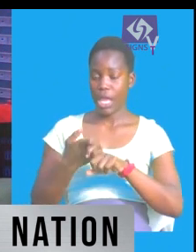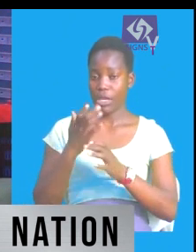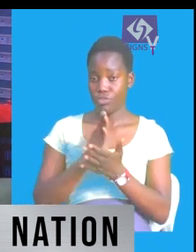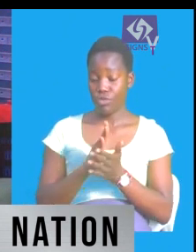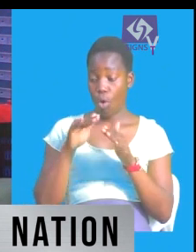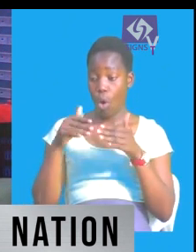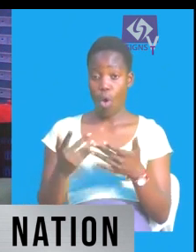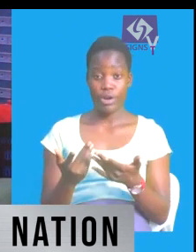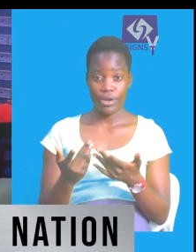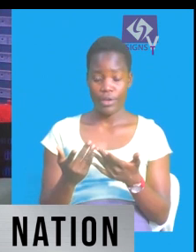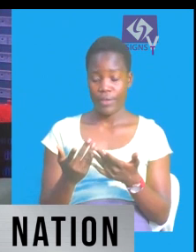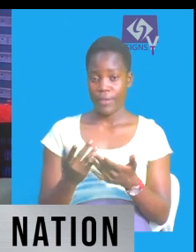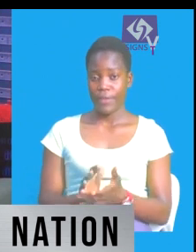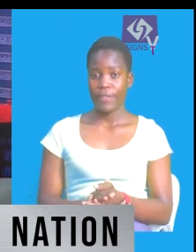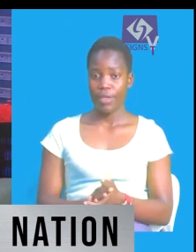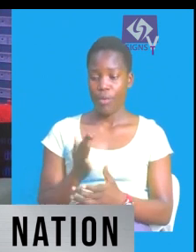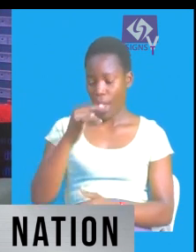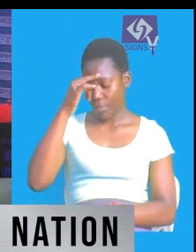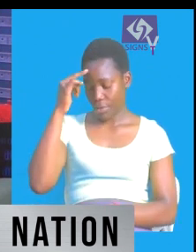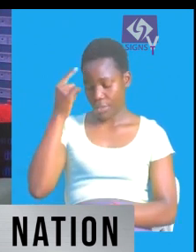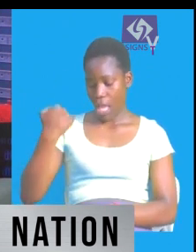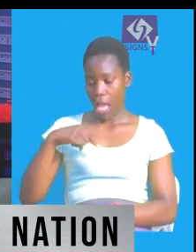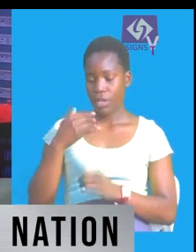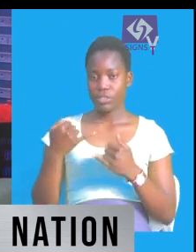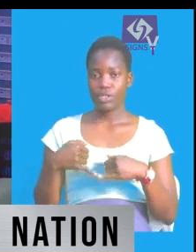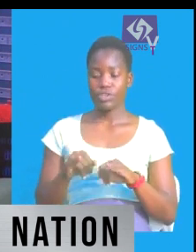ni, you know, we are trying to look at